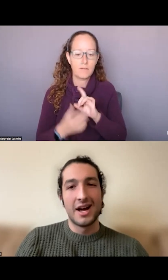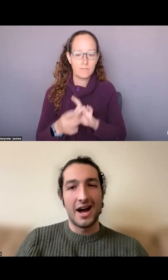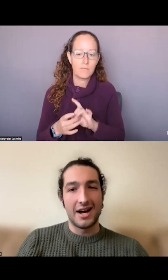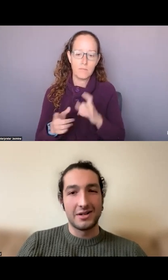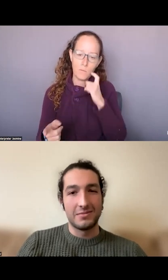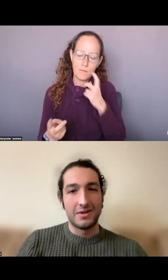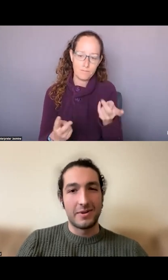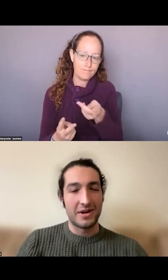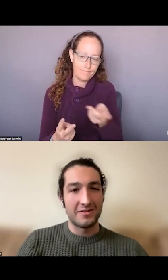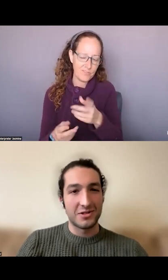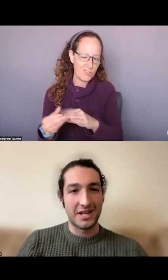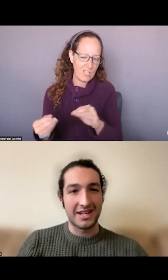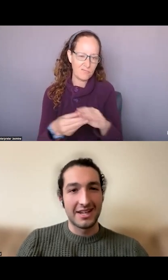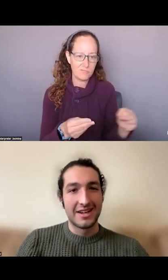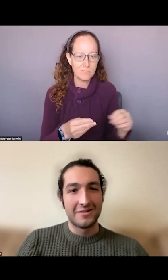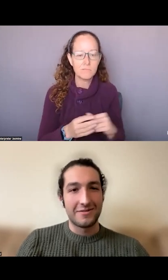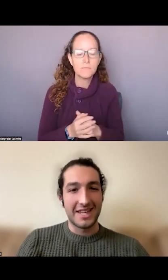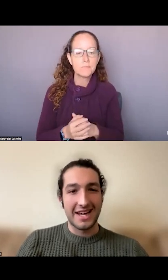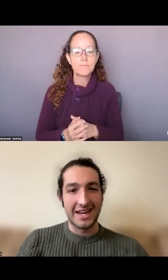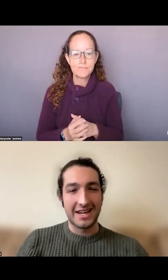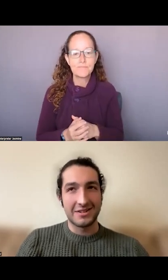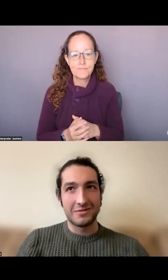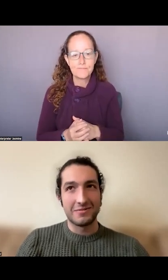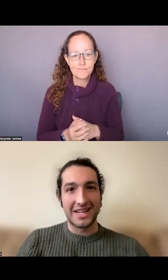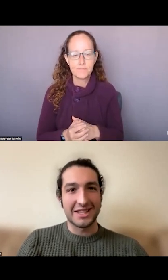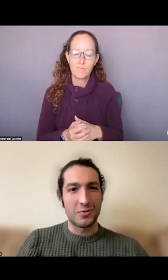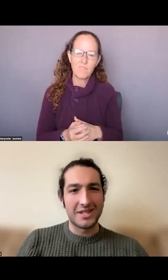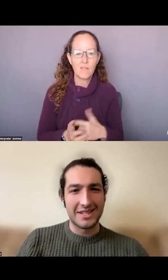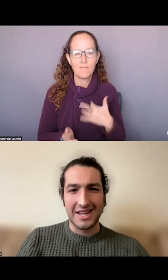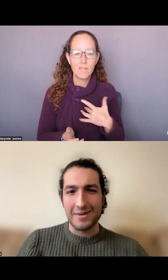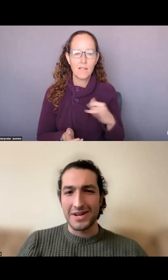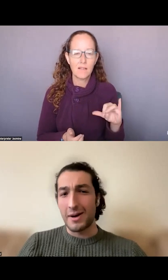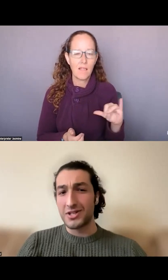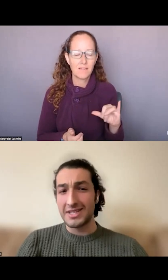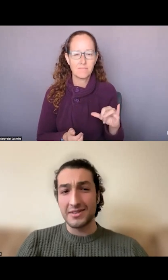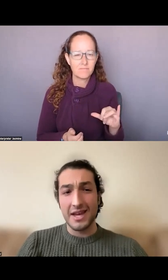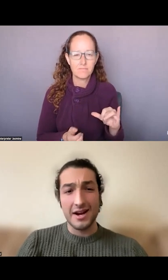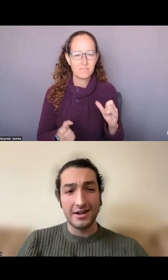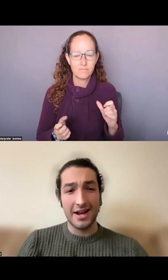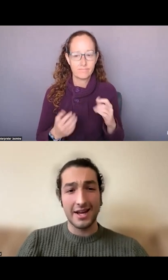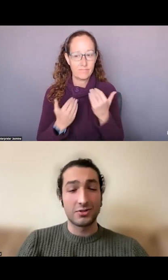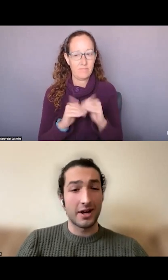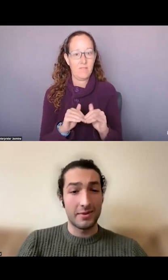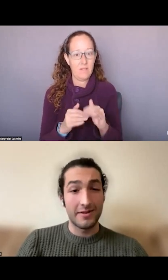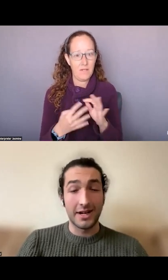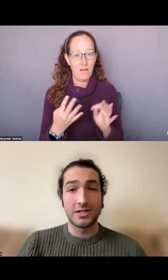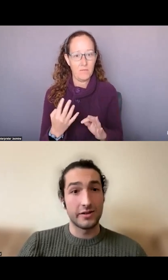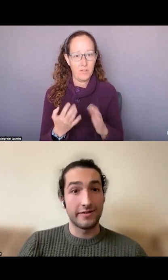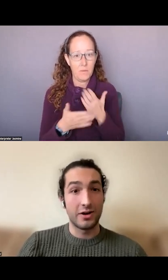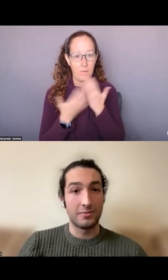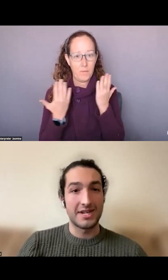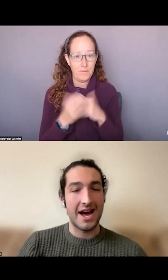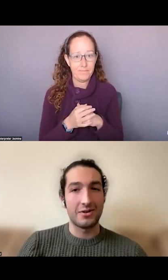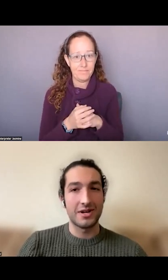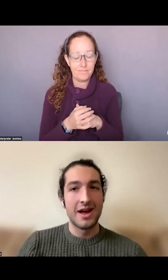shared about kind of just like feeling like there wasn't that many options out there, and growing up in a very